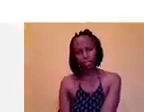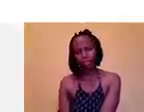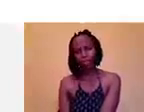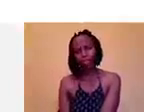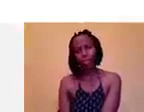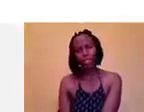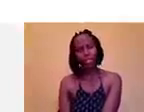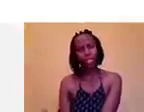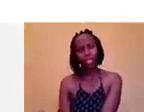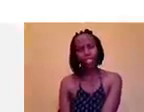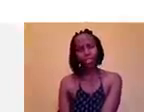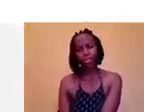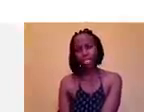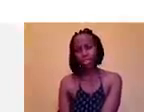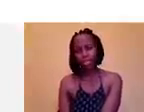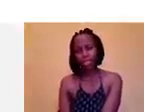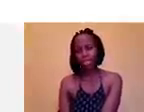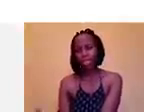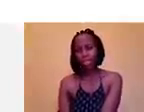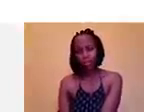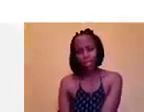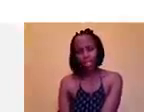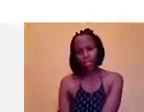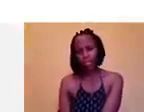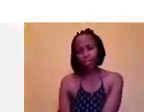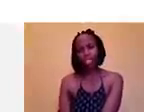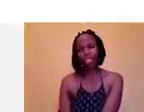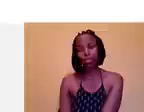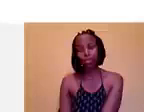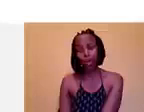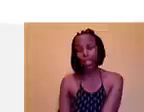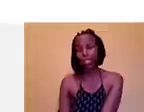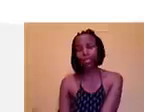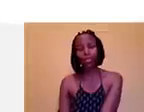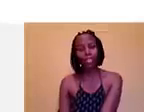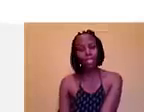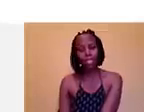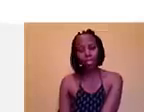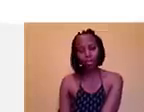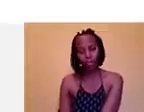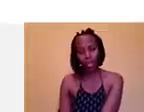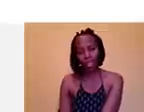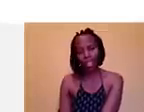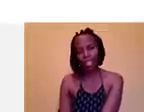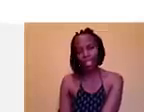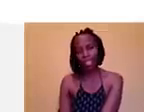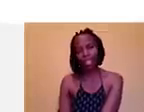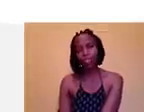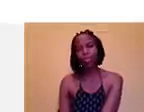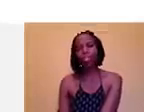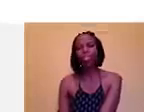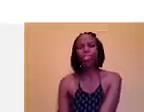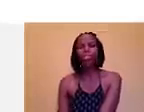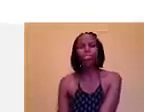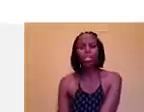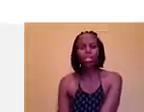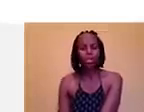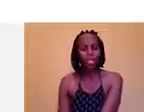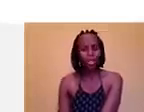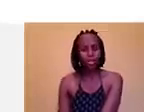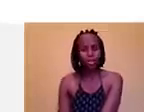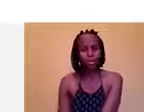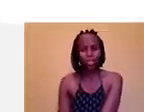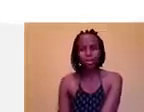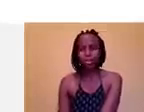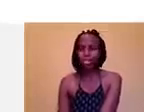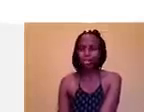that we keep sending you emails. We sent out one, and we'll be sending out one again later this week. So please